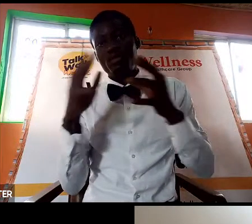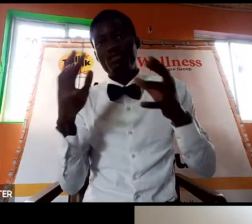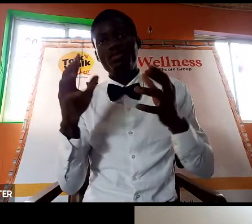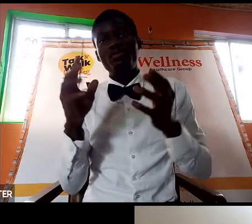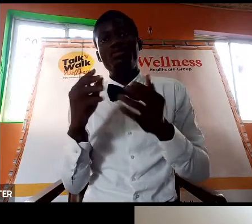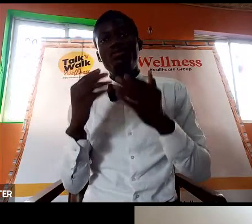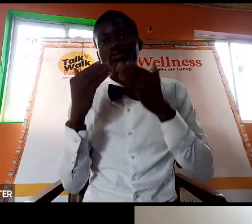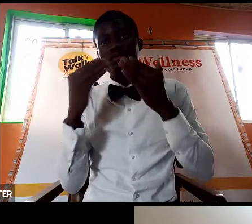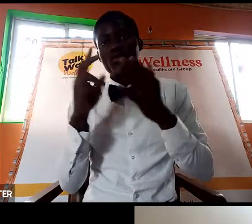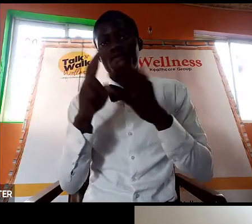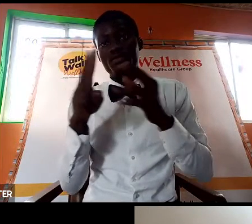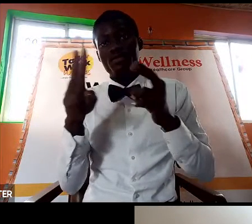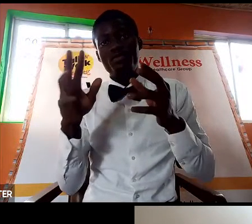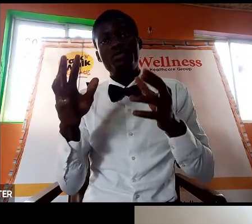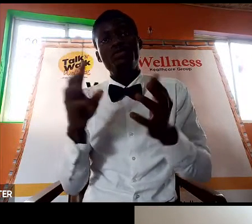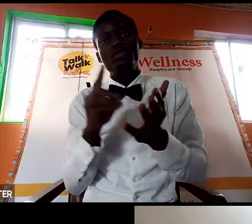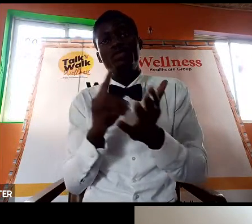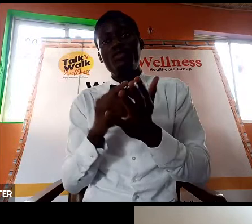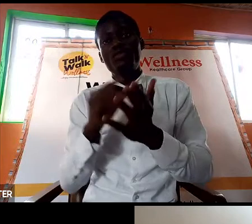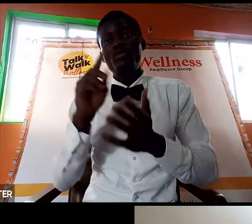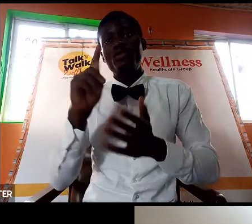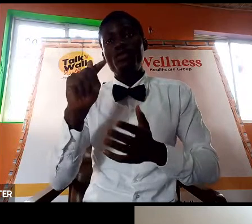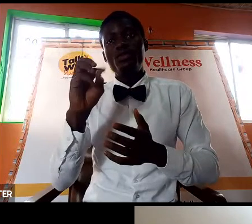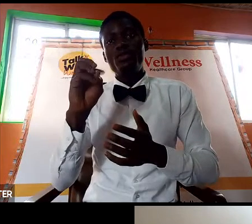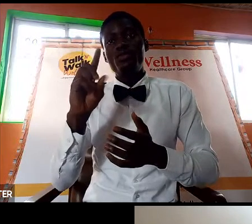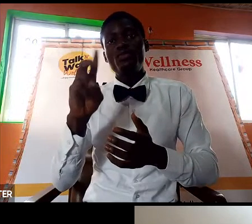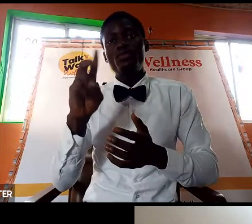Tolu. We've answered all the questions